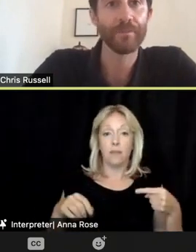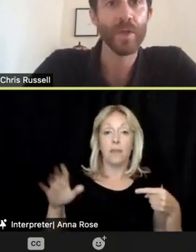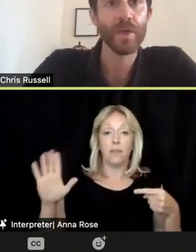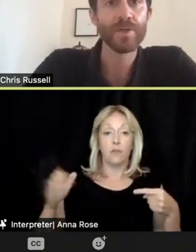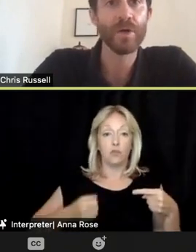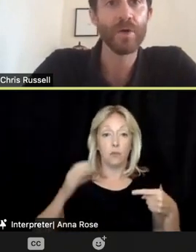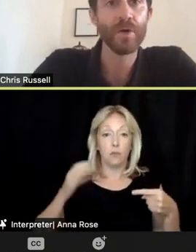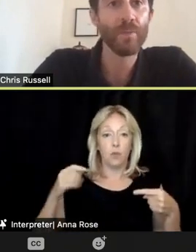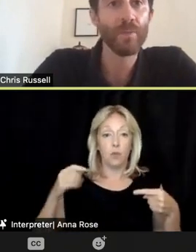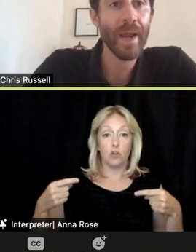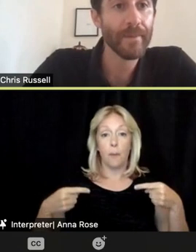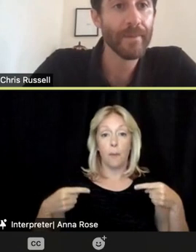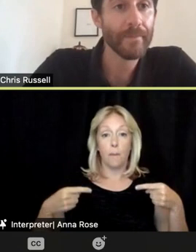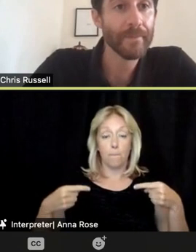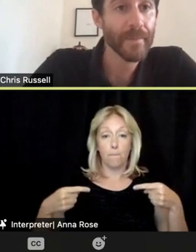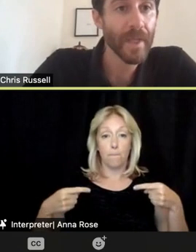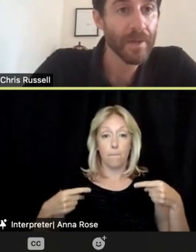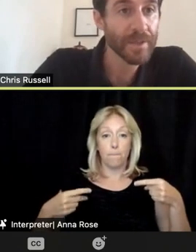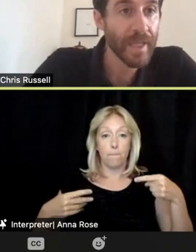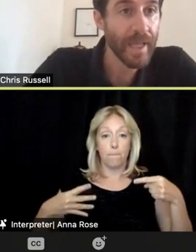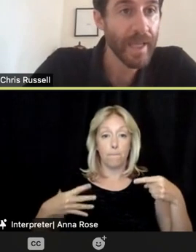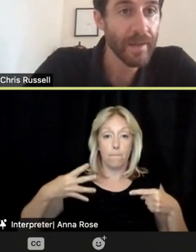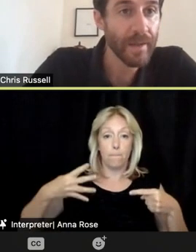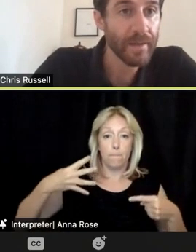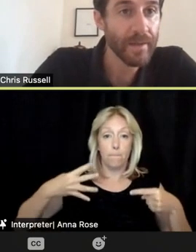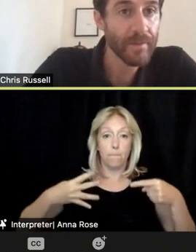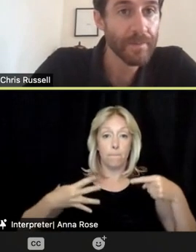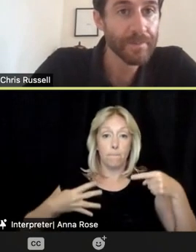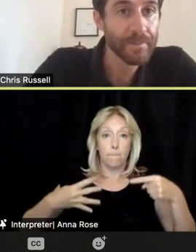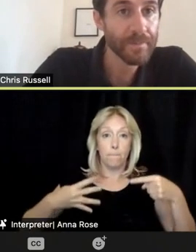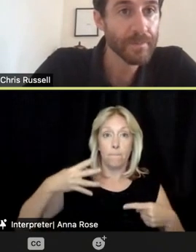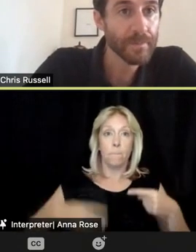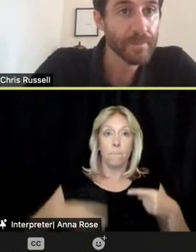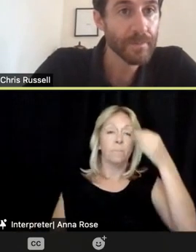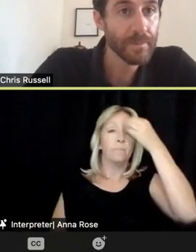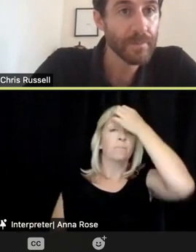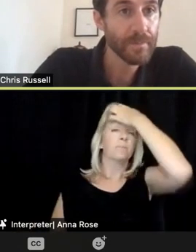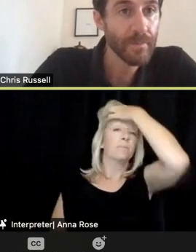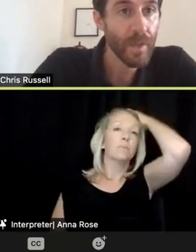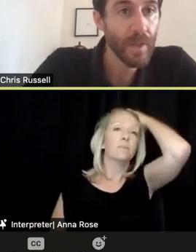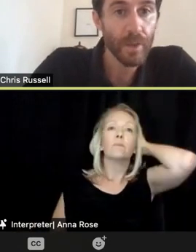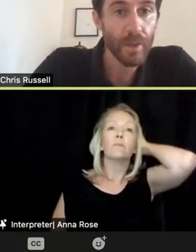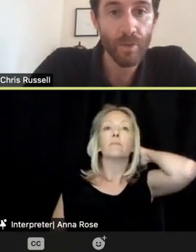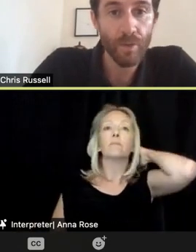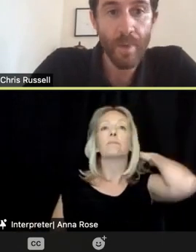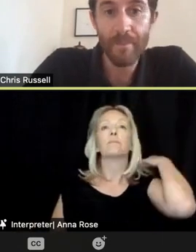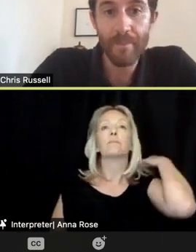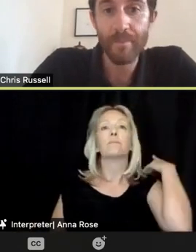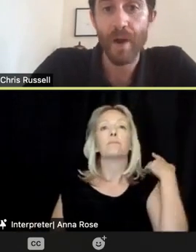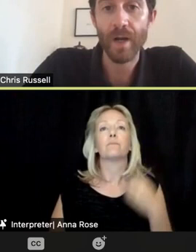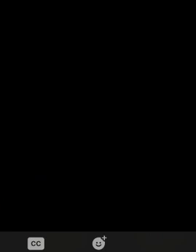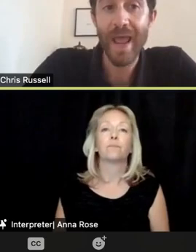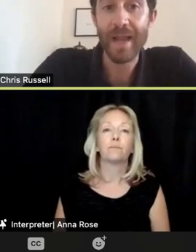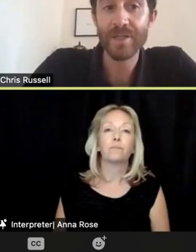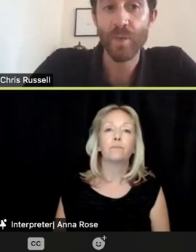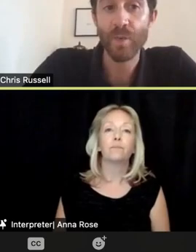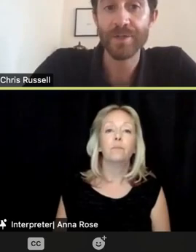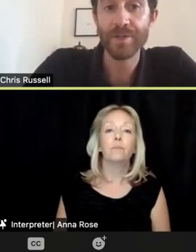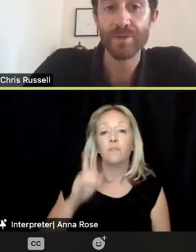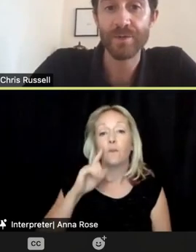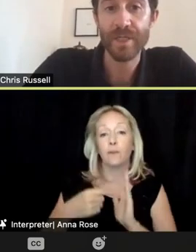communication? So you might, and I'll just annotate this, You might mark